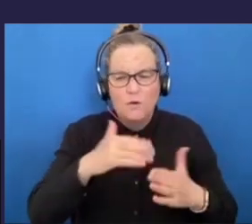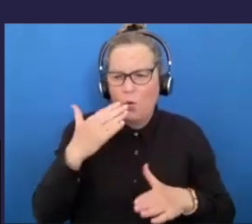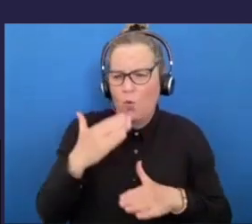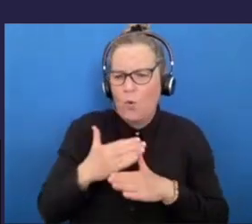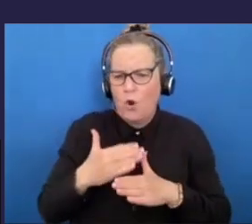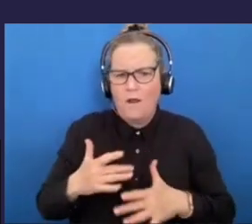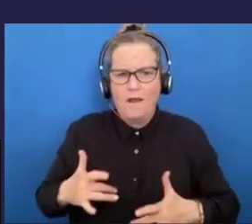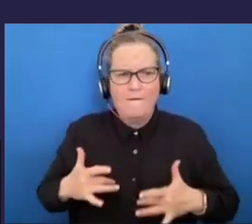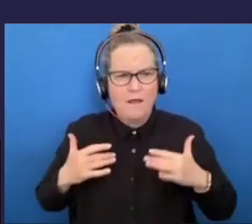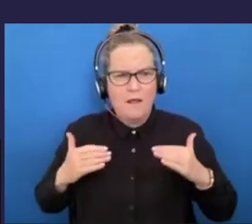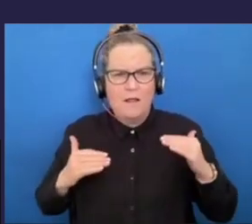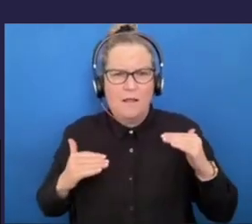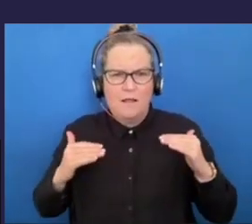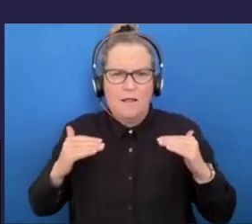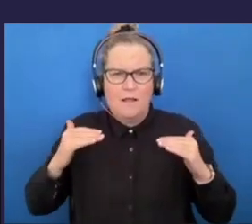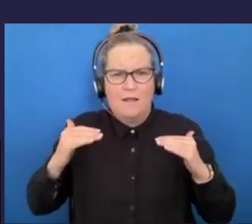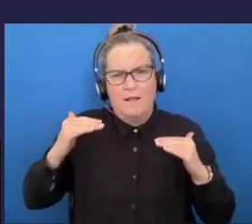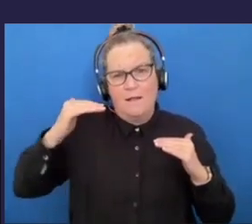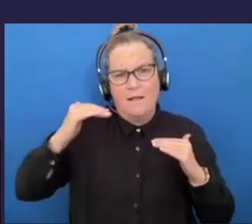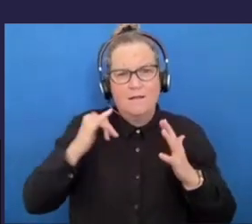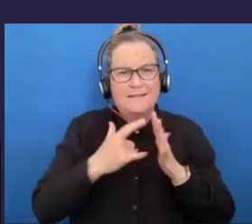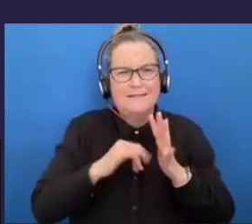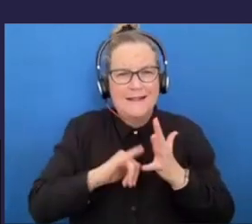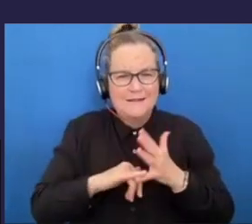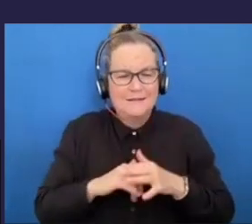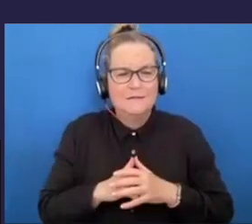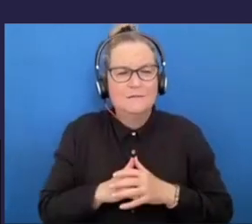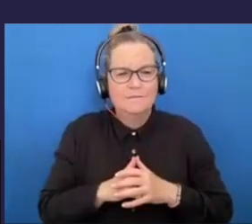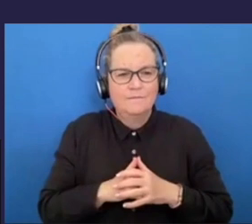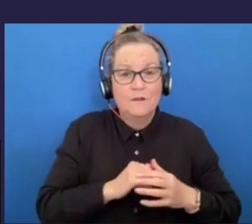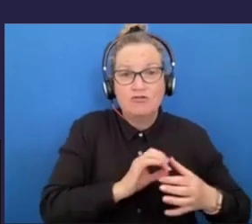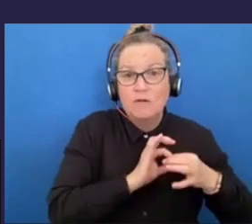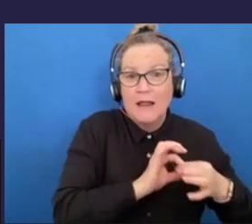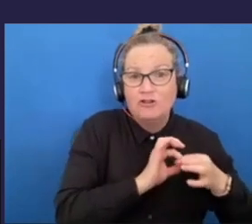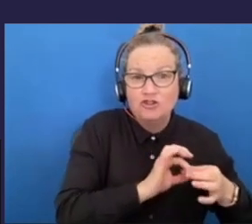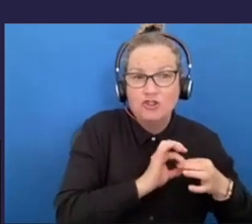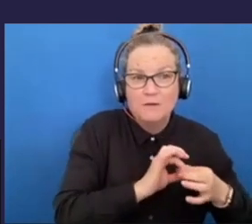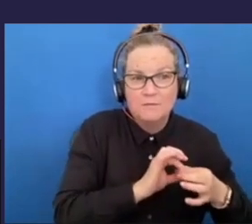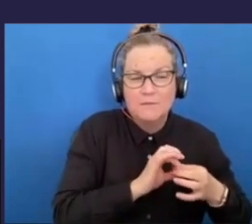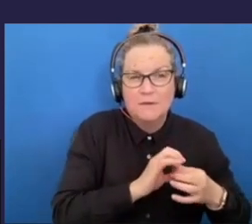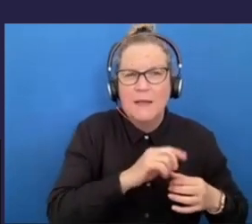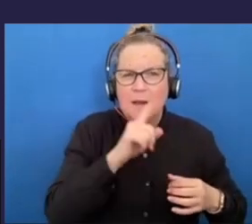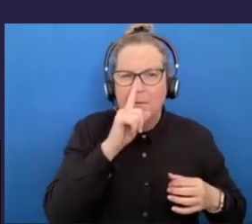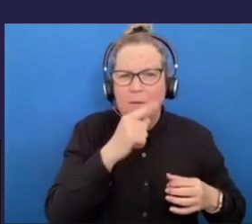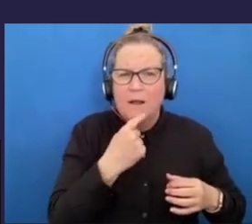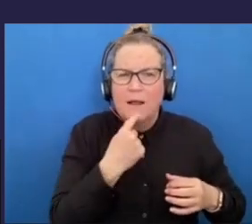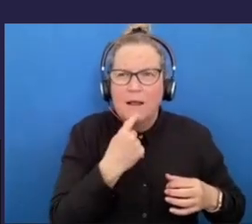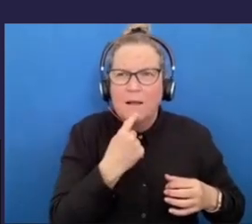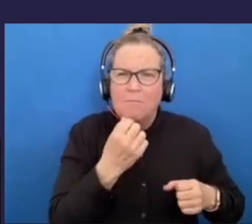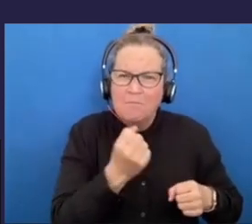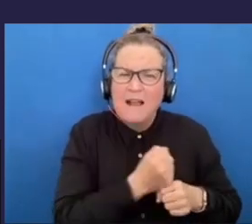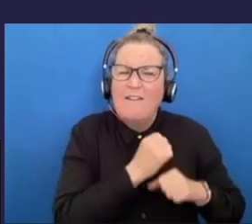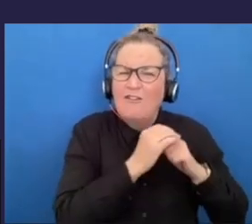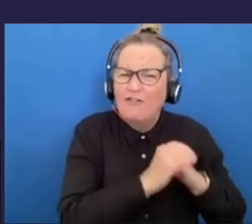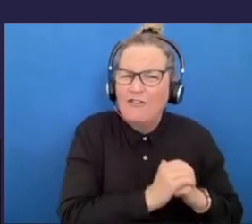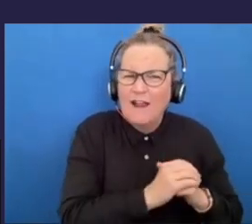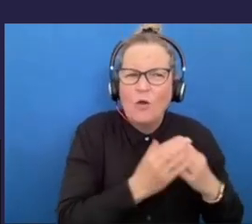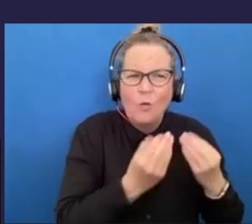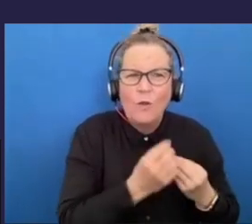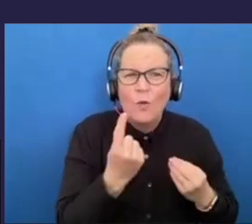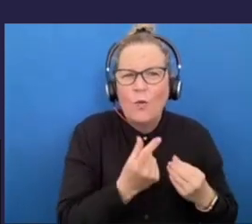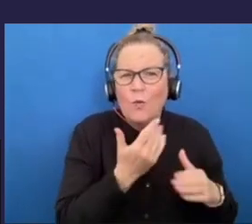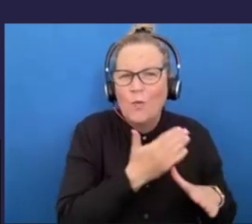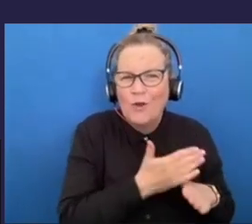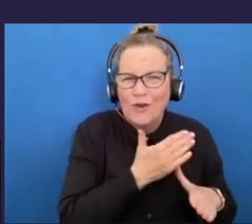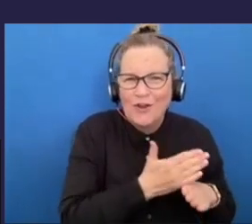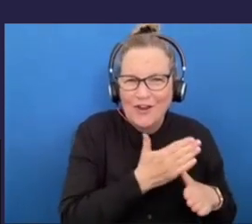eyes of others. Relationships. People often make life connections and circles of friends through those they work with. And so